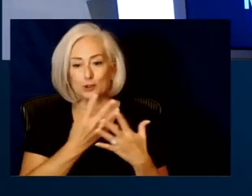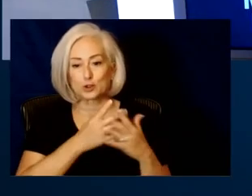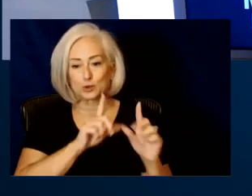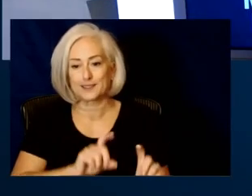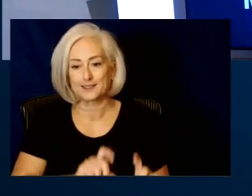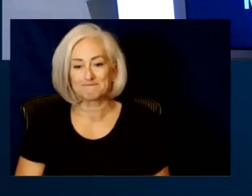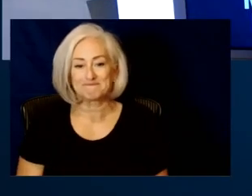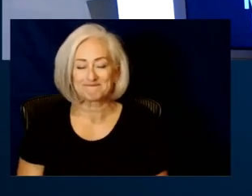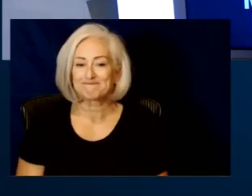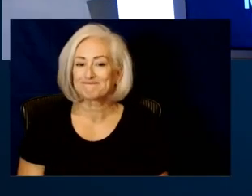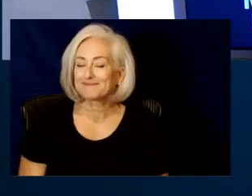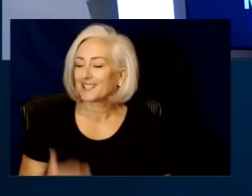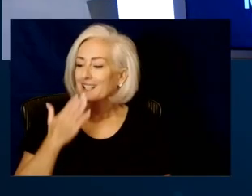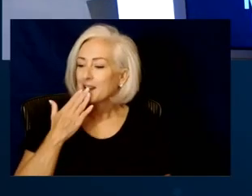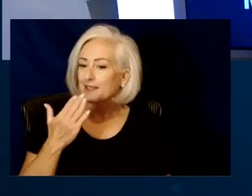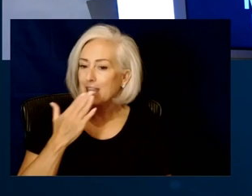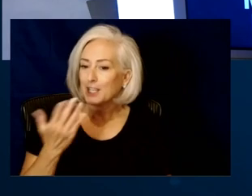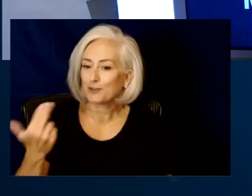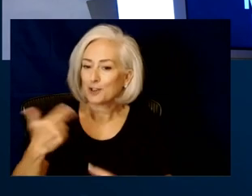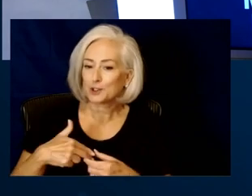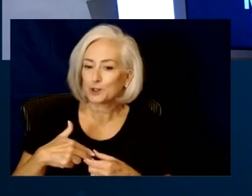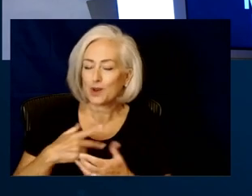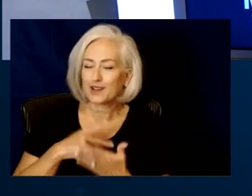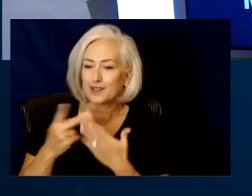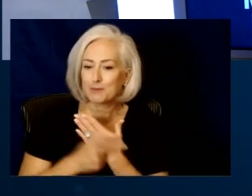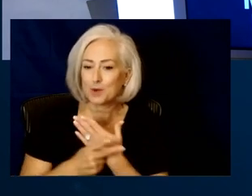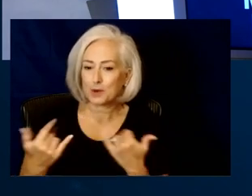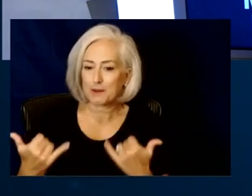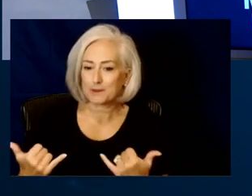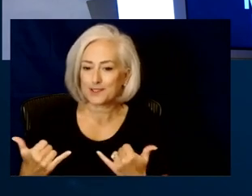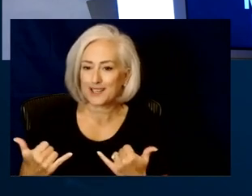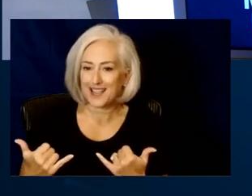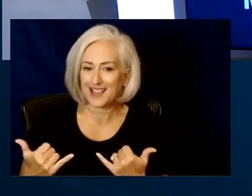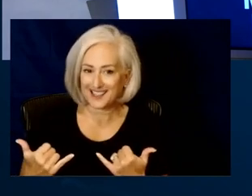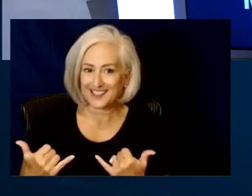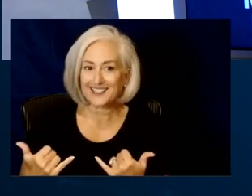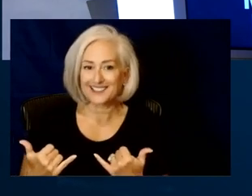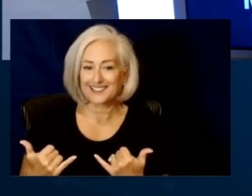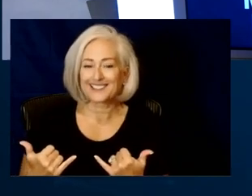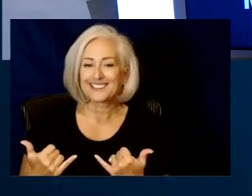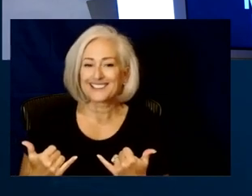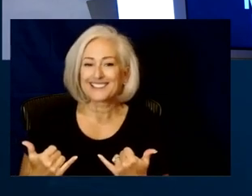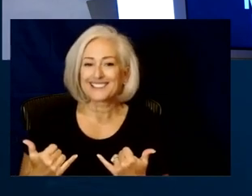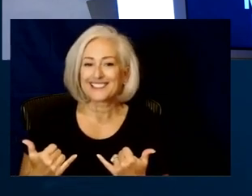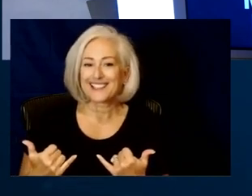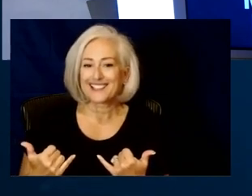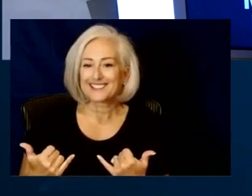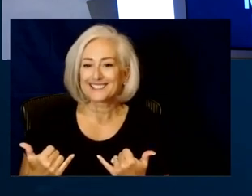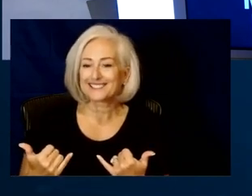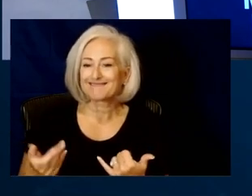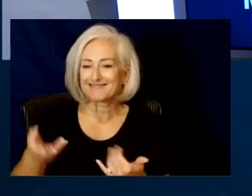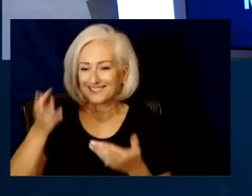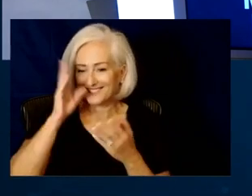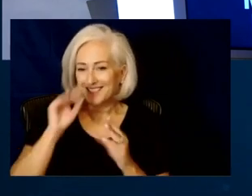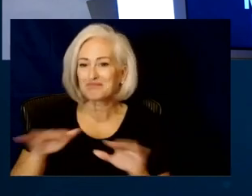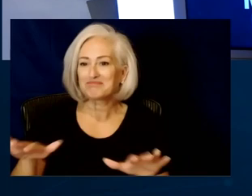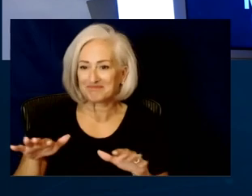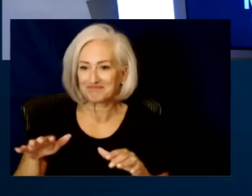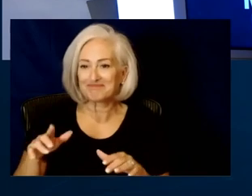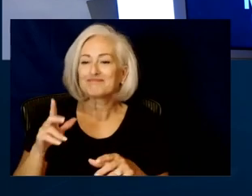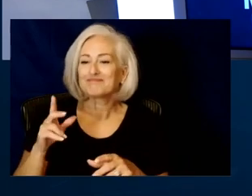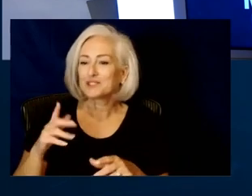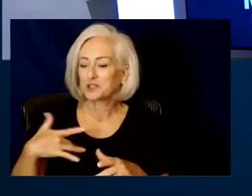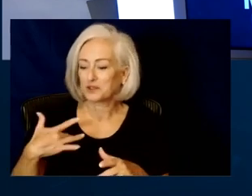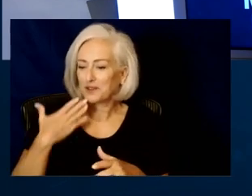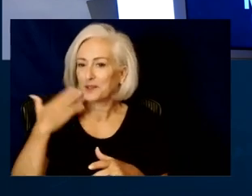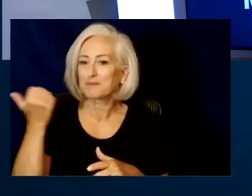and thanks for being on our program today, and we make you to Godspeed getting better quickly and feel good. We'll check